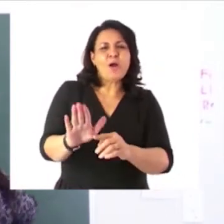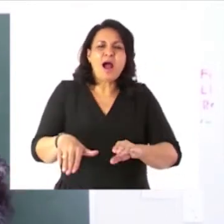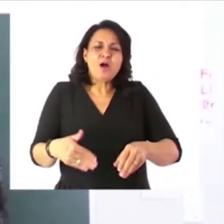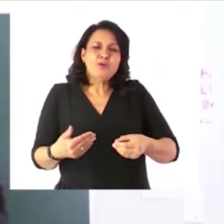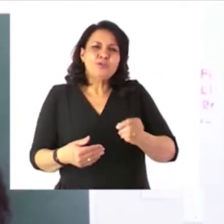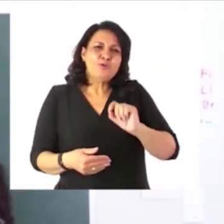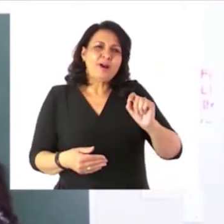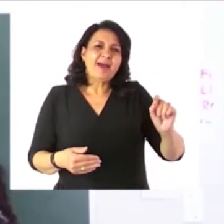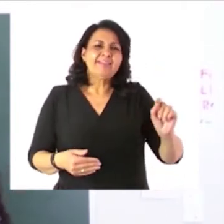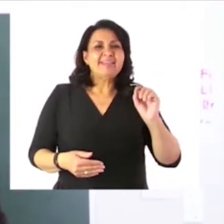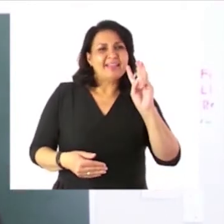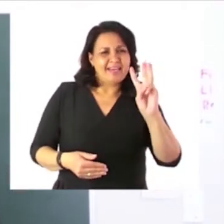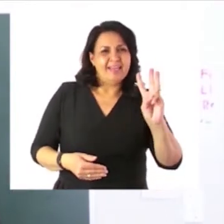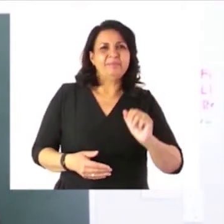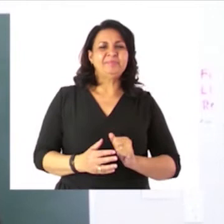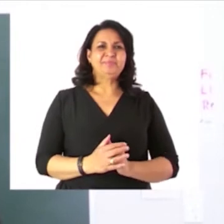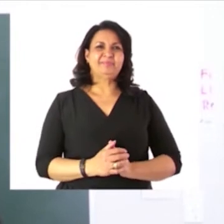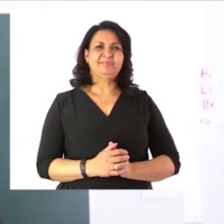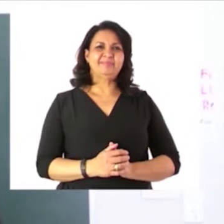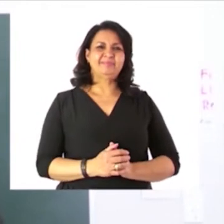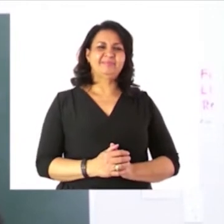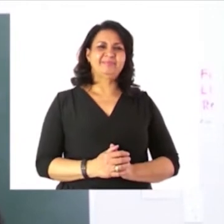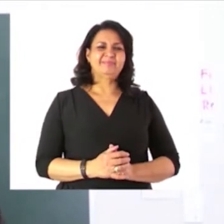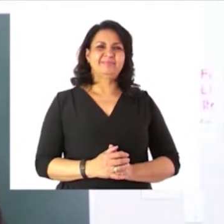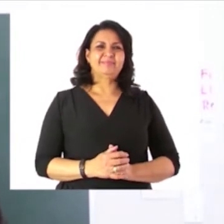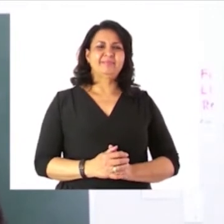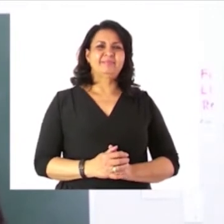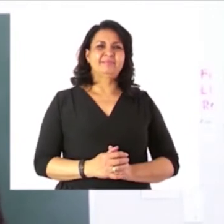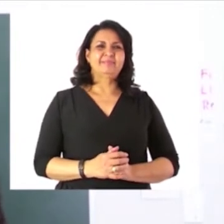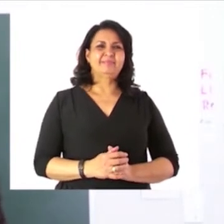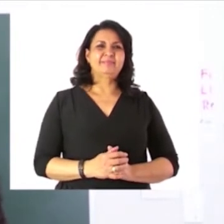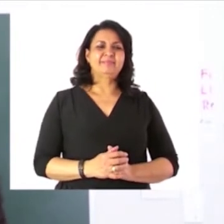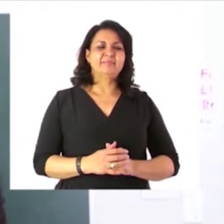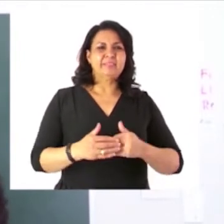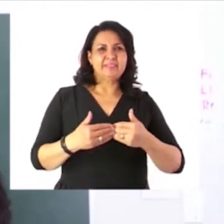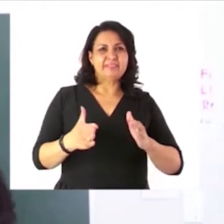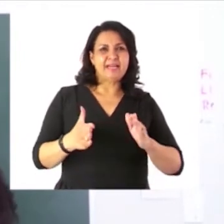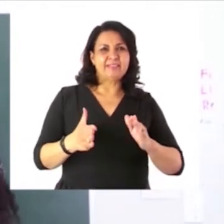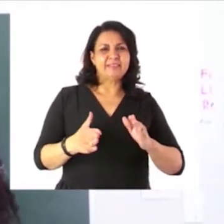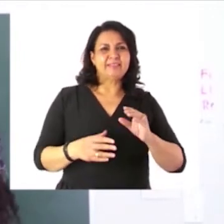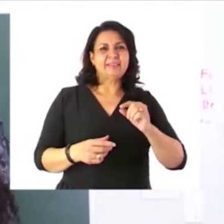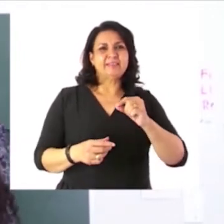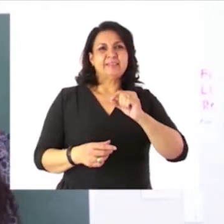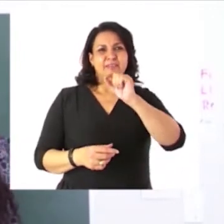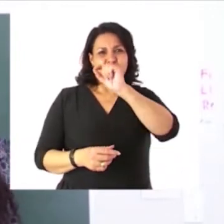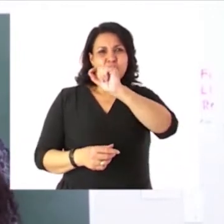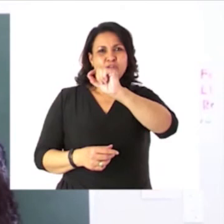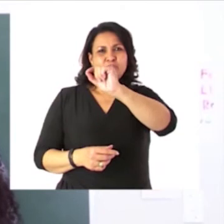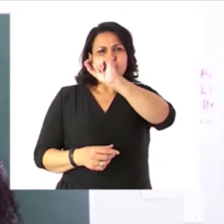to go about this. We start at the top. We go around